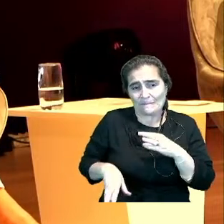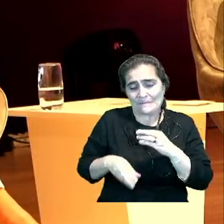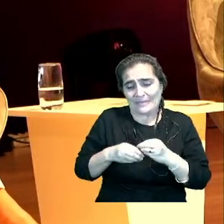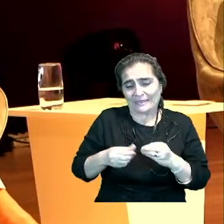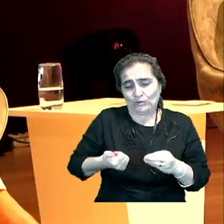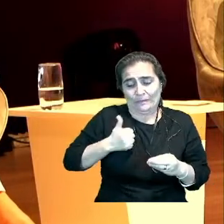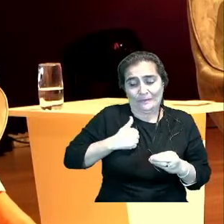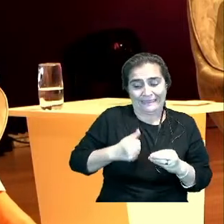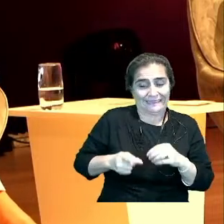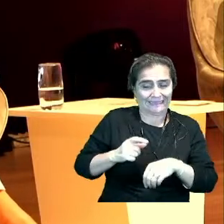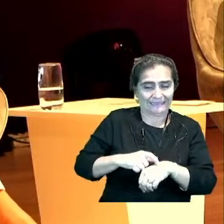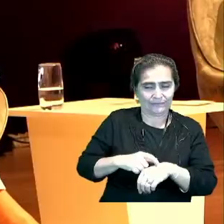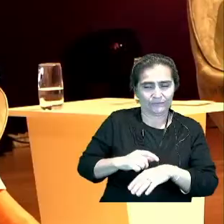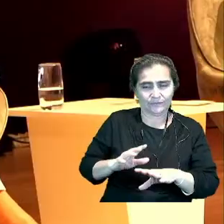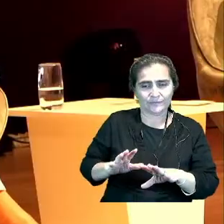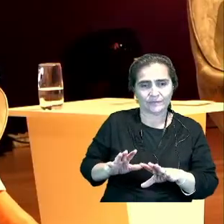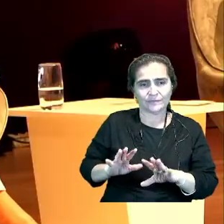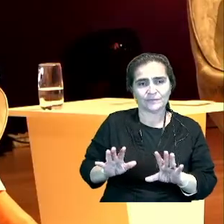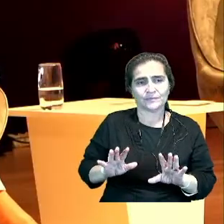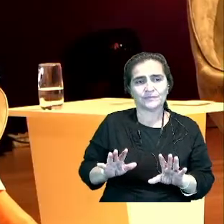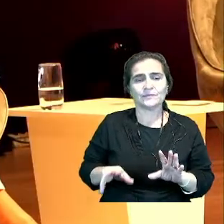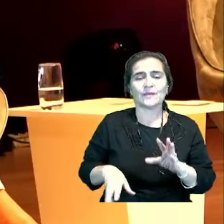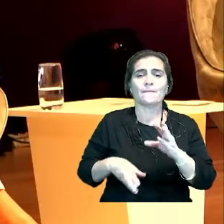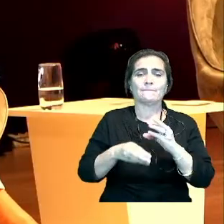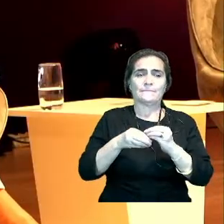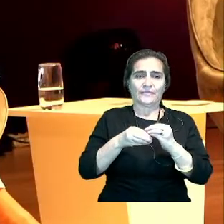speak. But I would just leave you with,